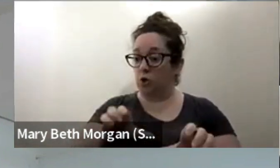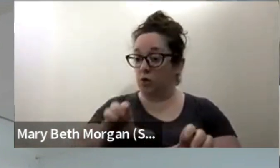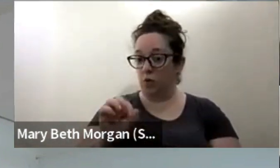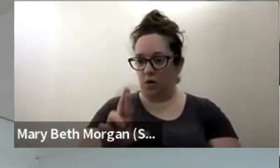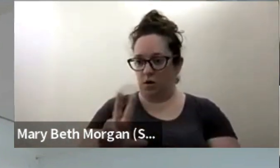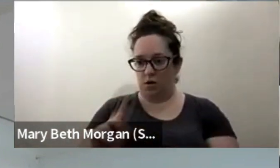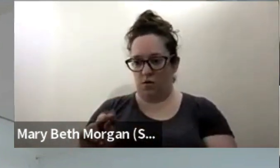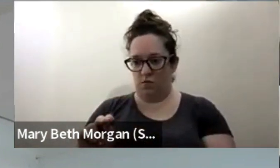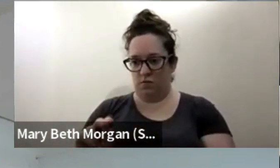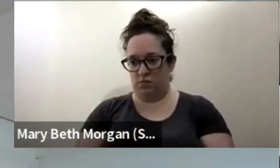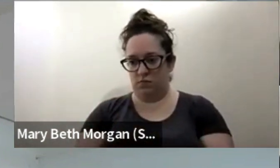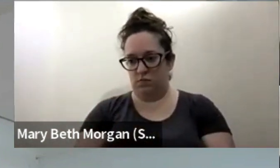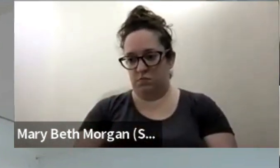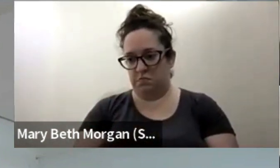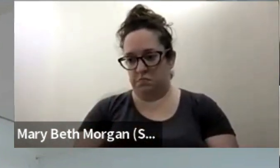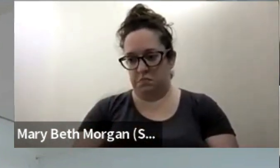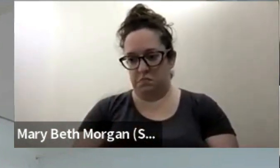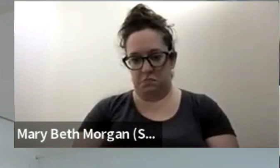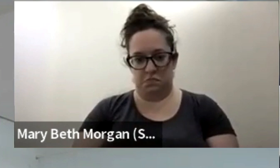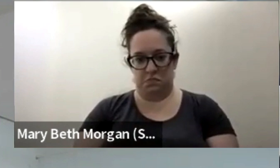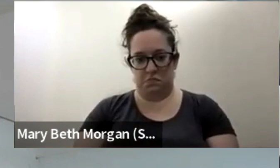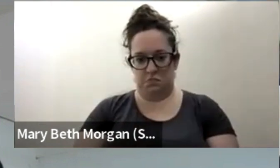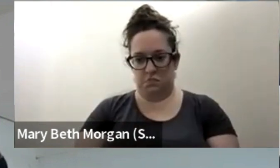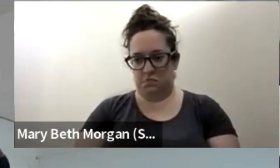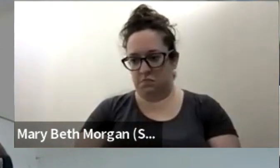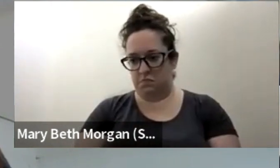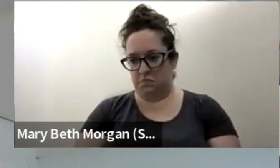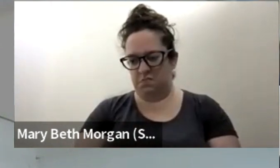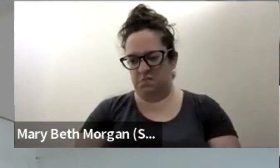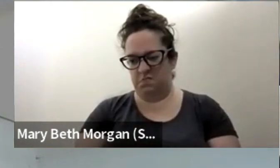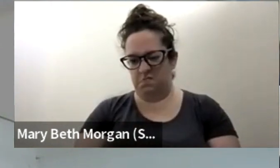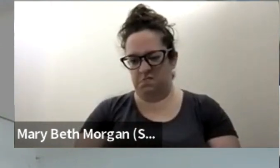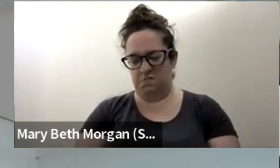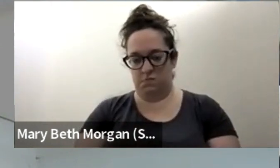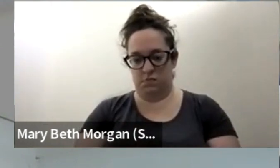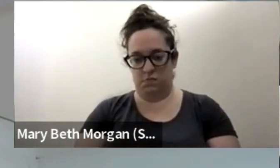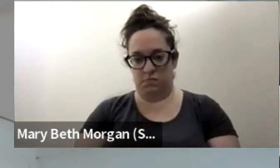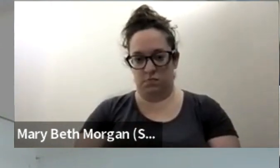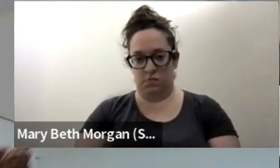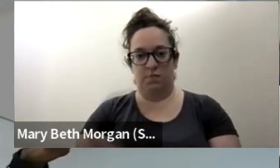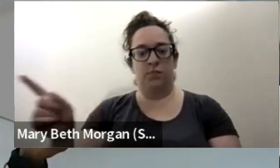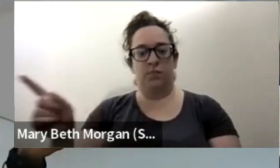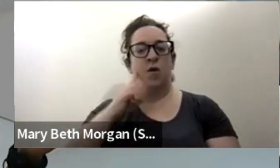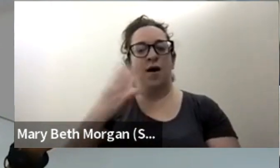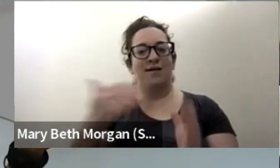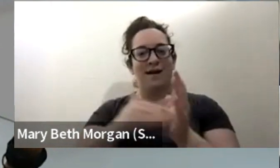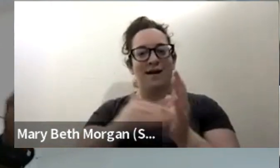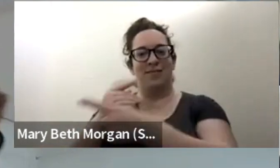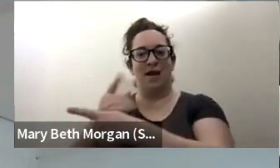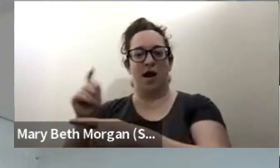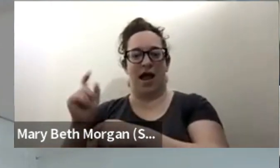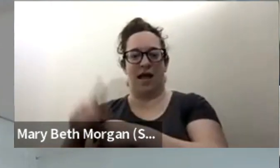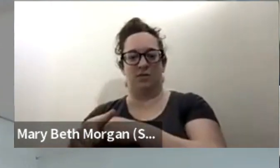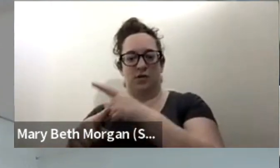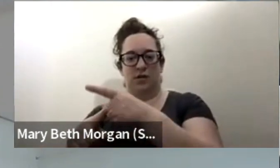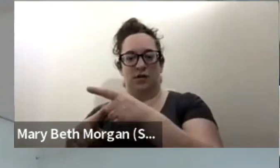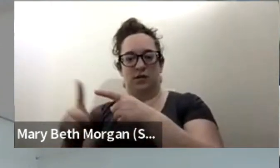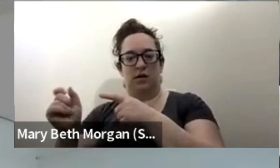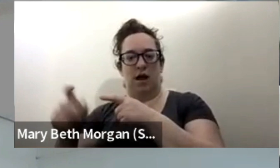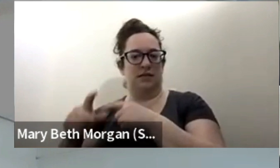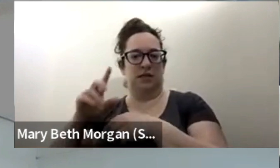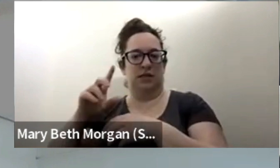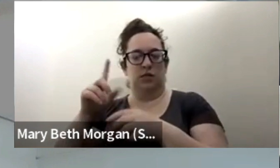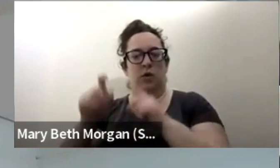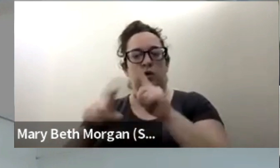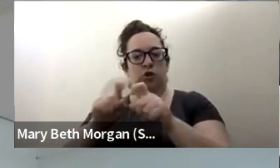relevant than ever. Sorry, you had your hand up before. I should have shared what you just said. I'll do that in a second. Sorry. Rosalind